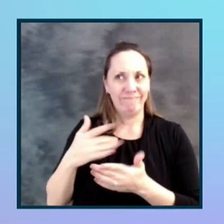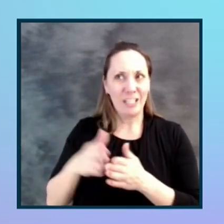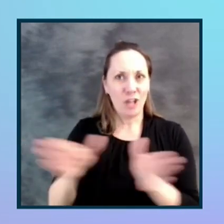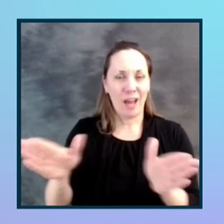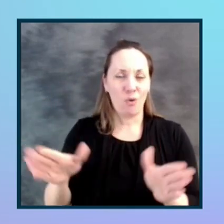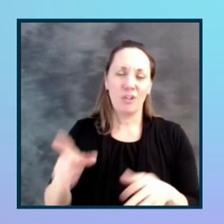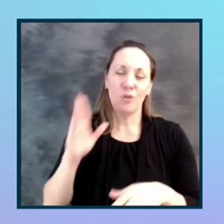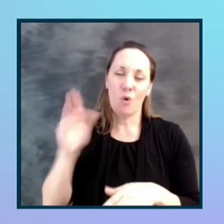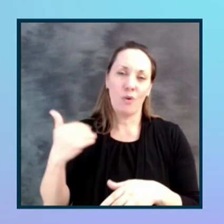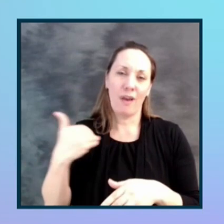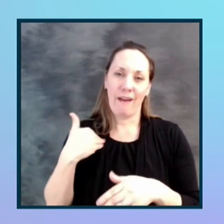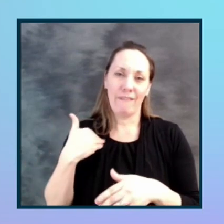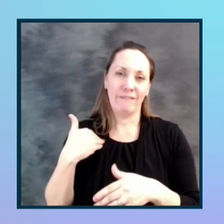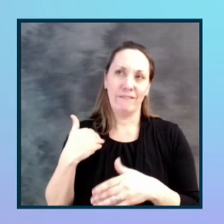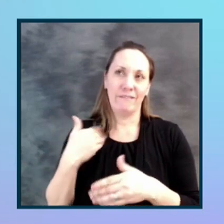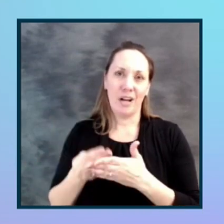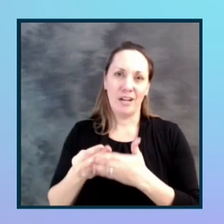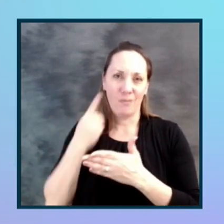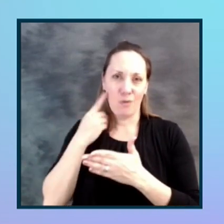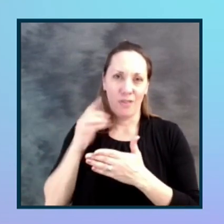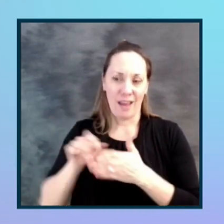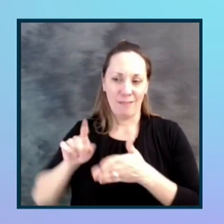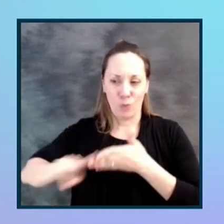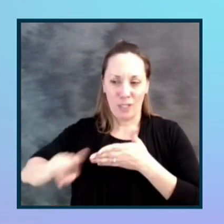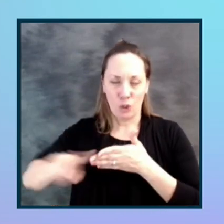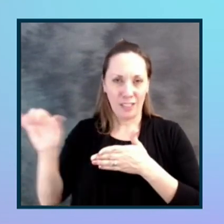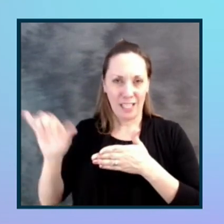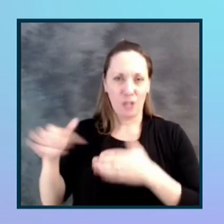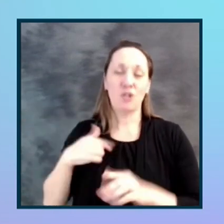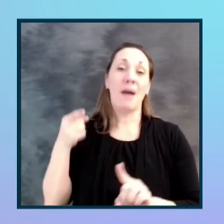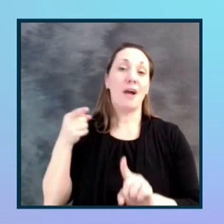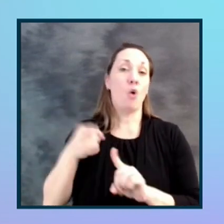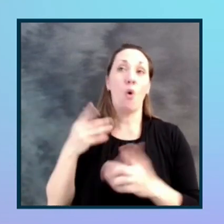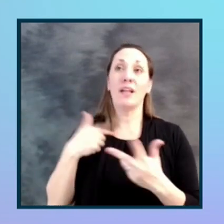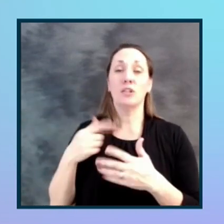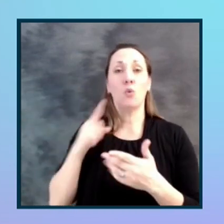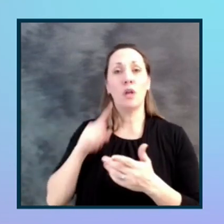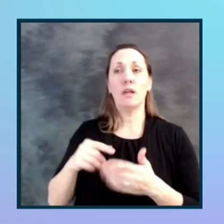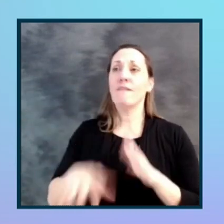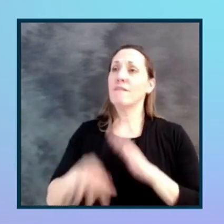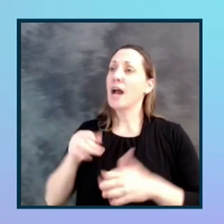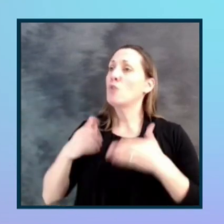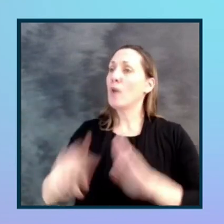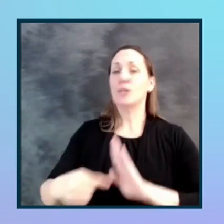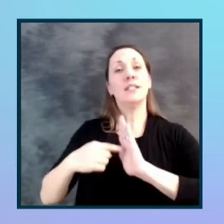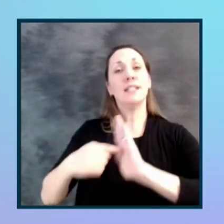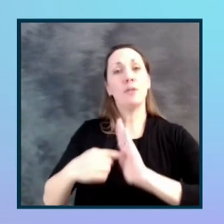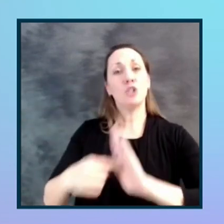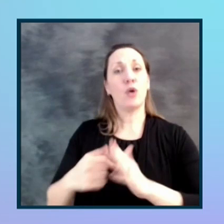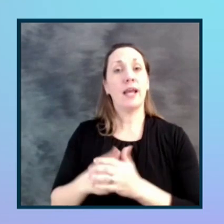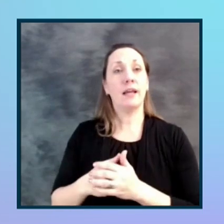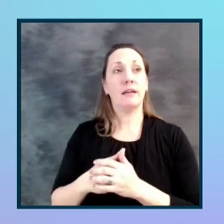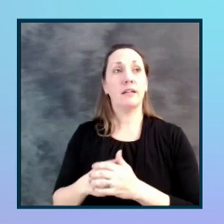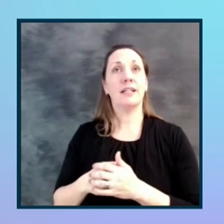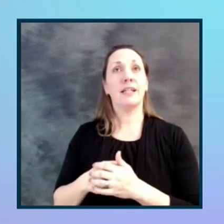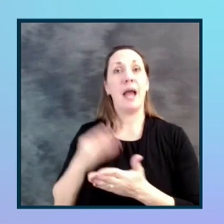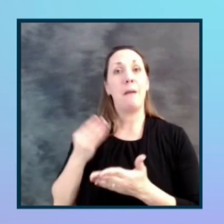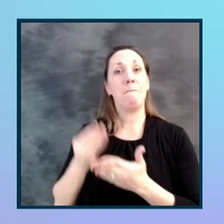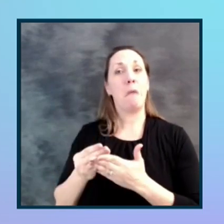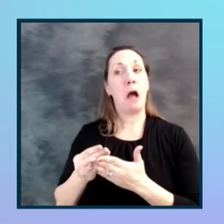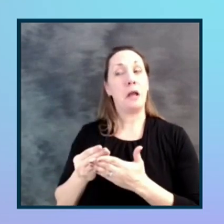my go-to strategy and my recommendation is to really find ways to demonstrate impact, and the money, I've seen it usually follow.